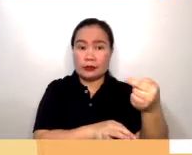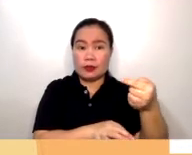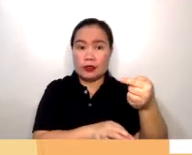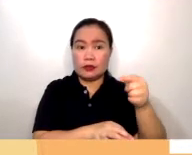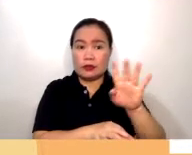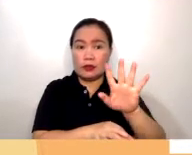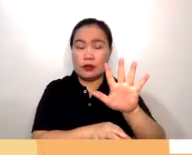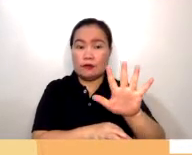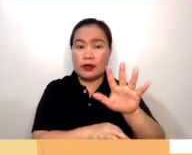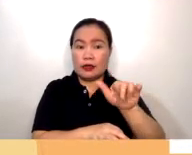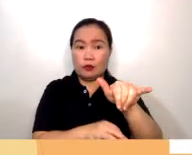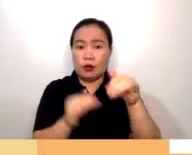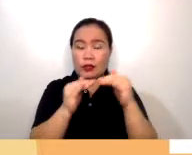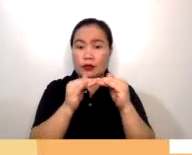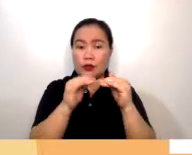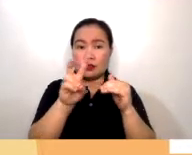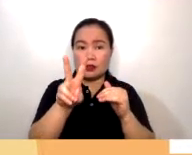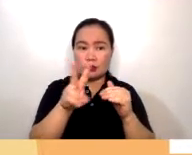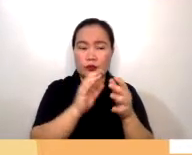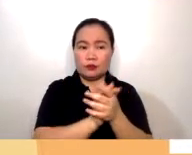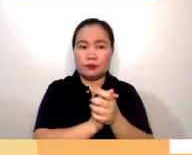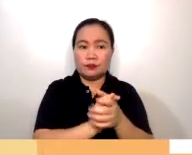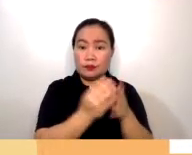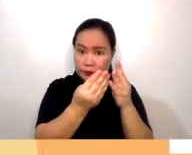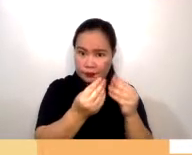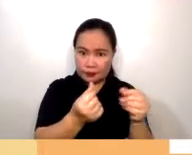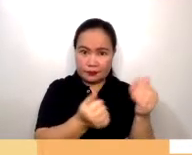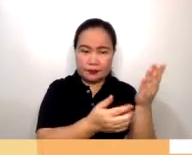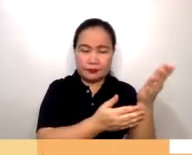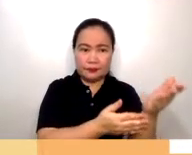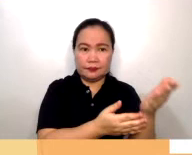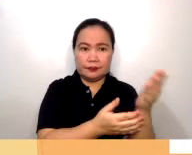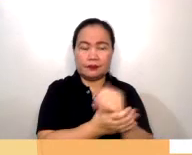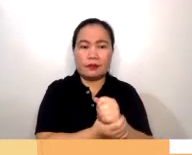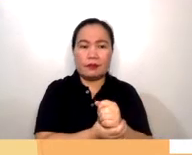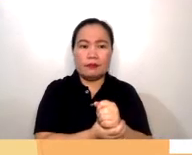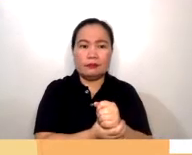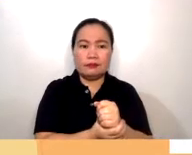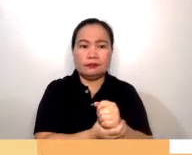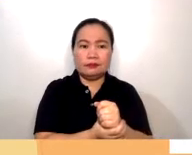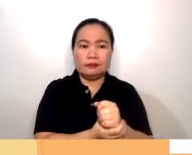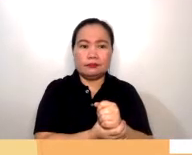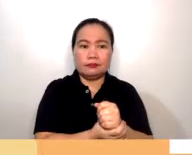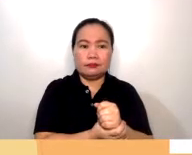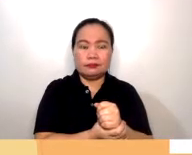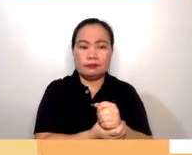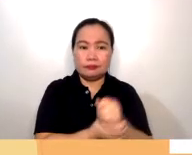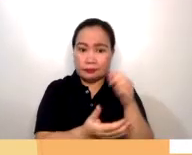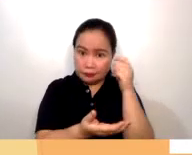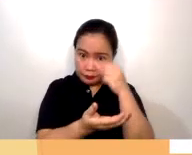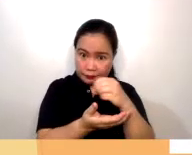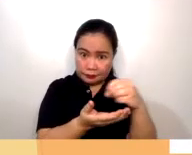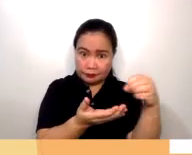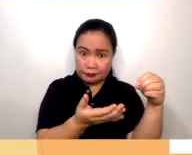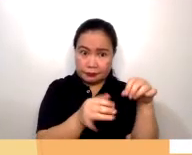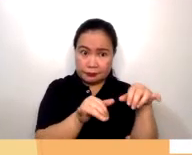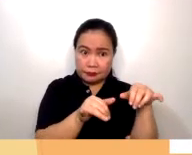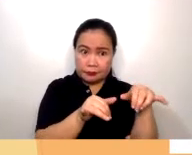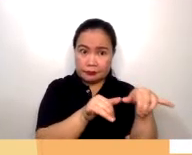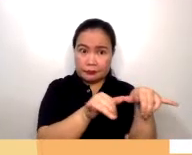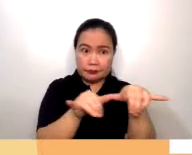5y equals 2. So, again, for our solution, let us write the standard